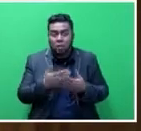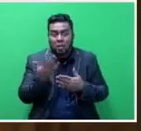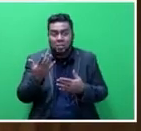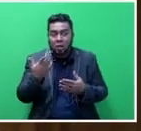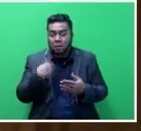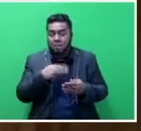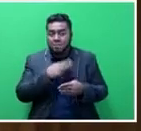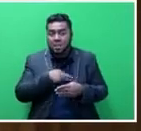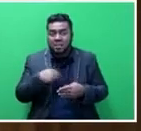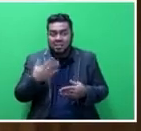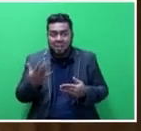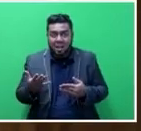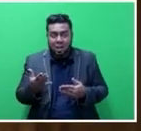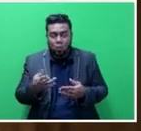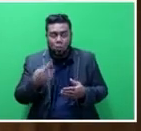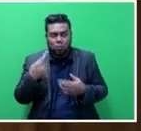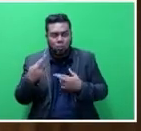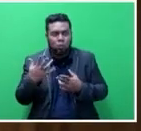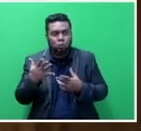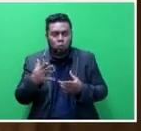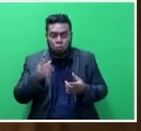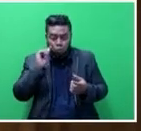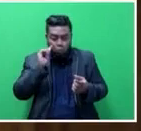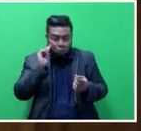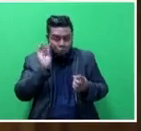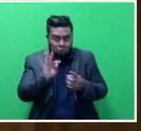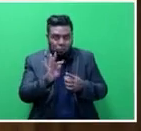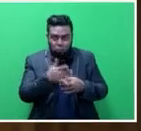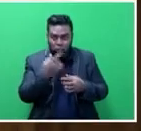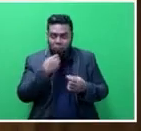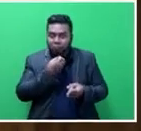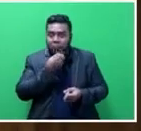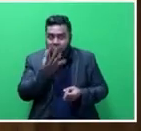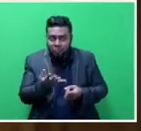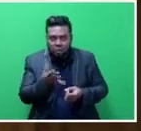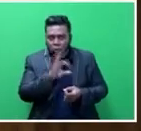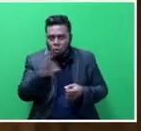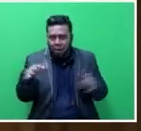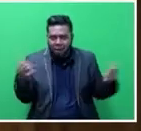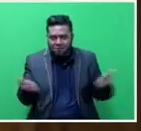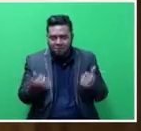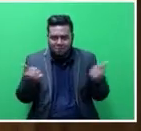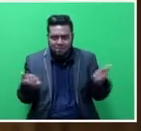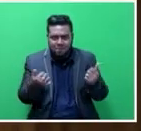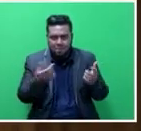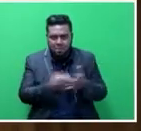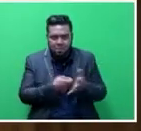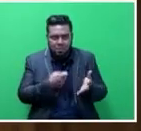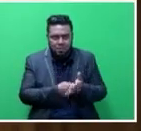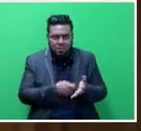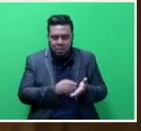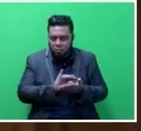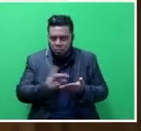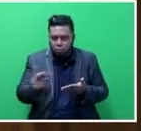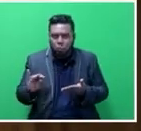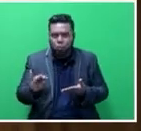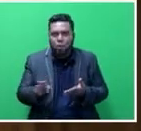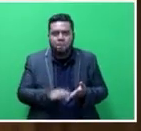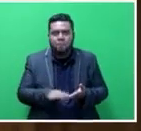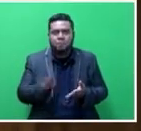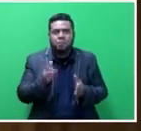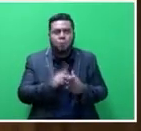the minister responsible was forced to admit that they do not have enough money for upgrade